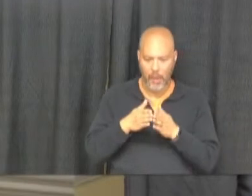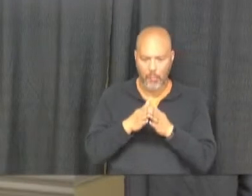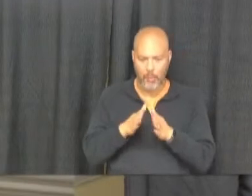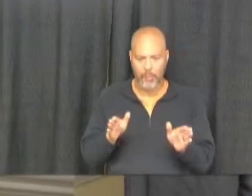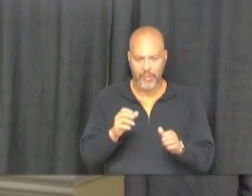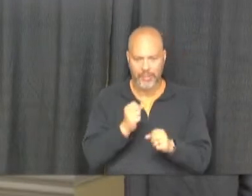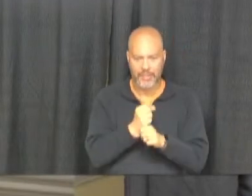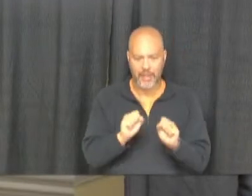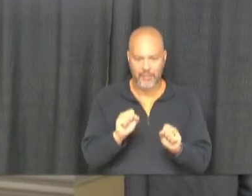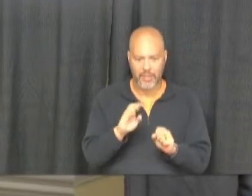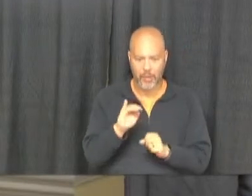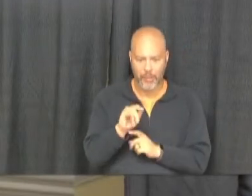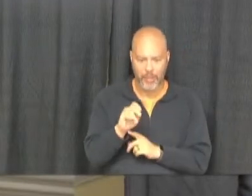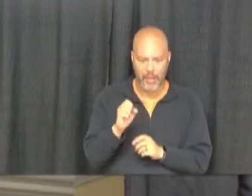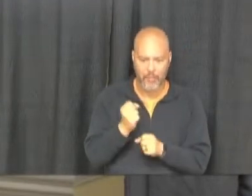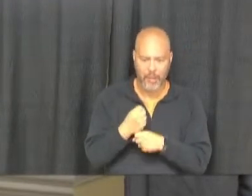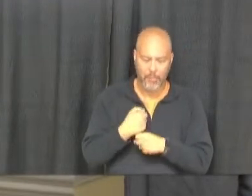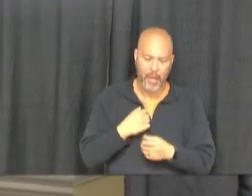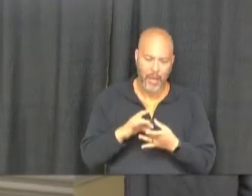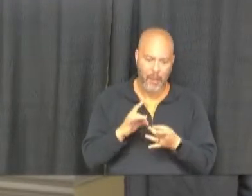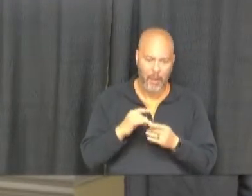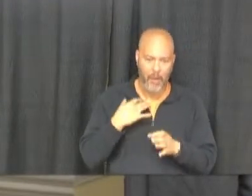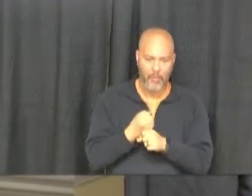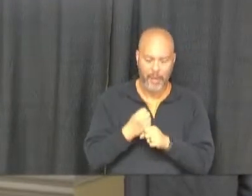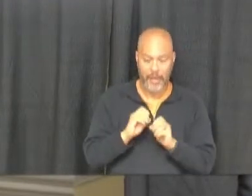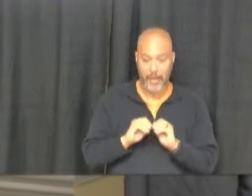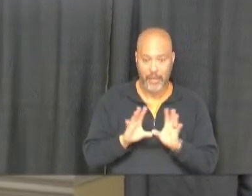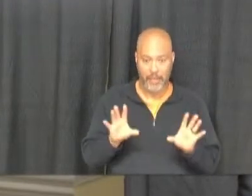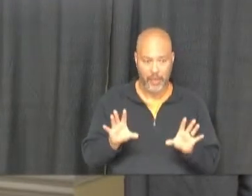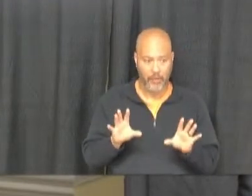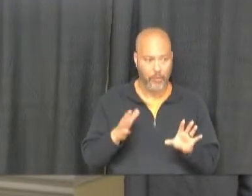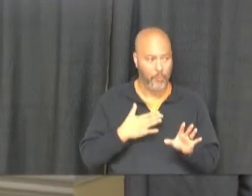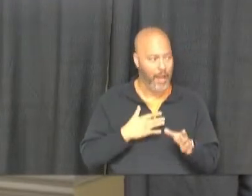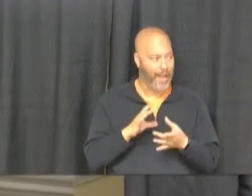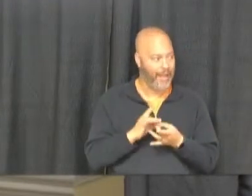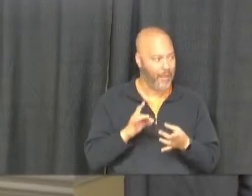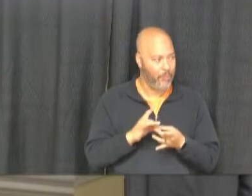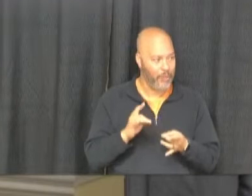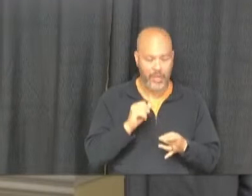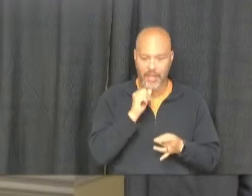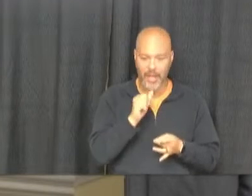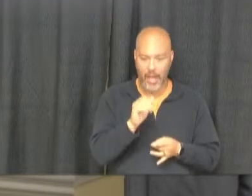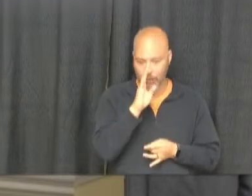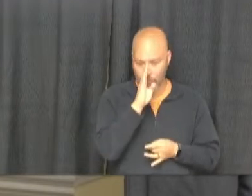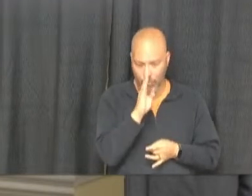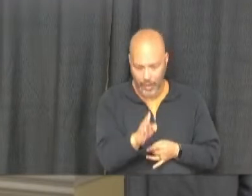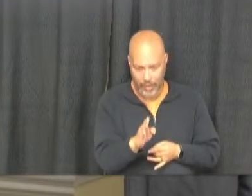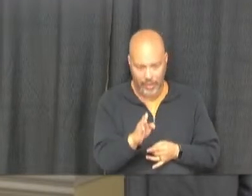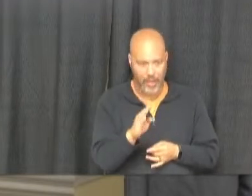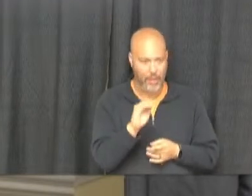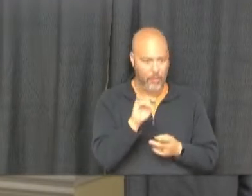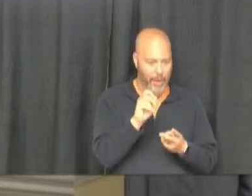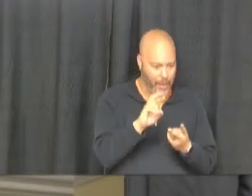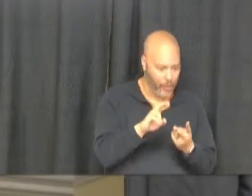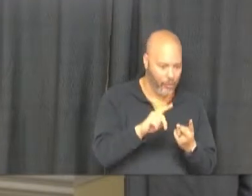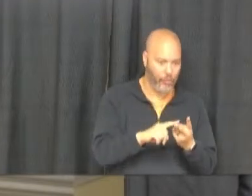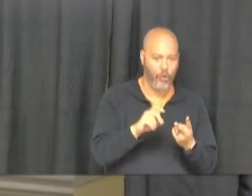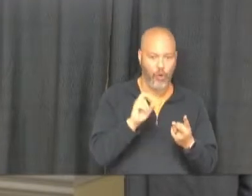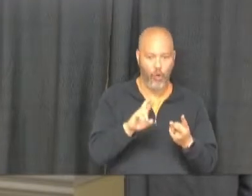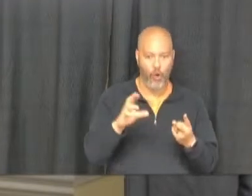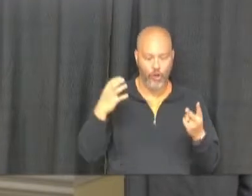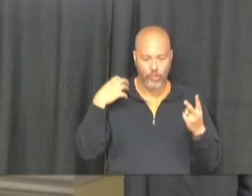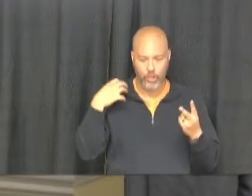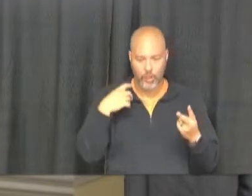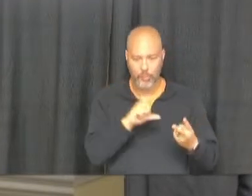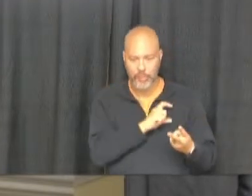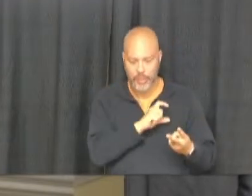Committee. And before I make my comments, I want to make it clear that my comments are not directed at our mayor or at our